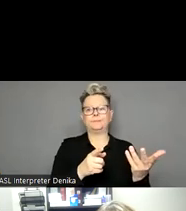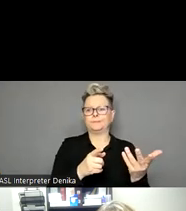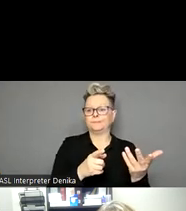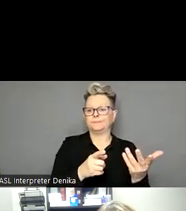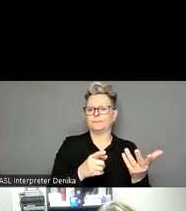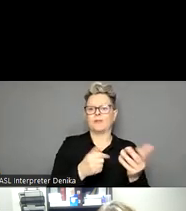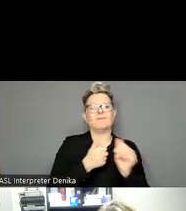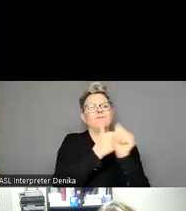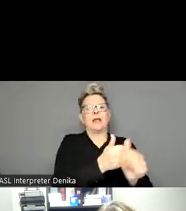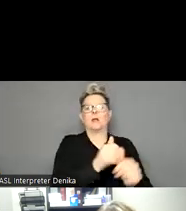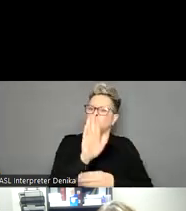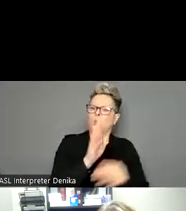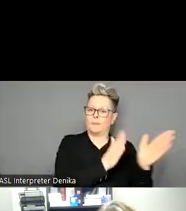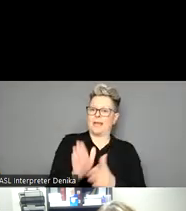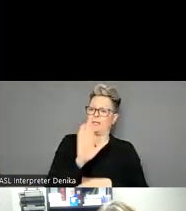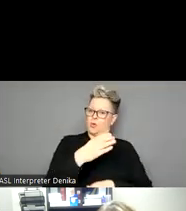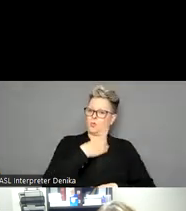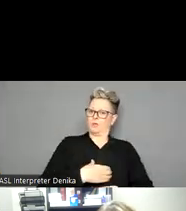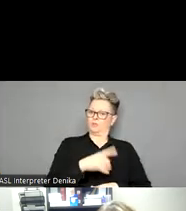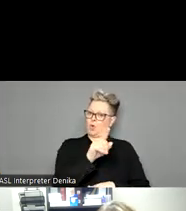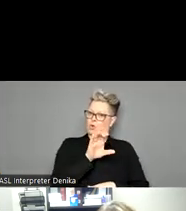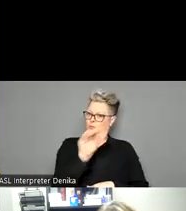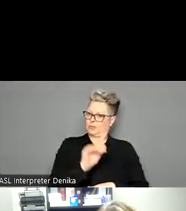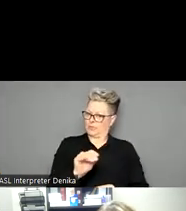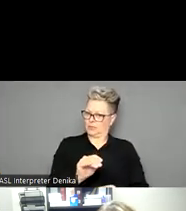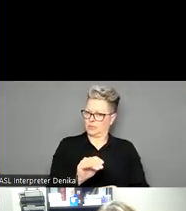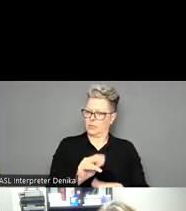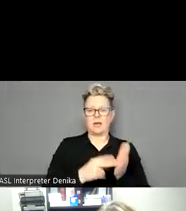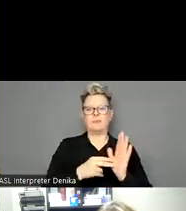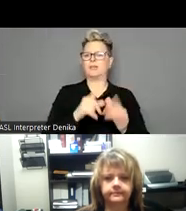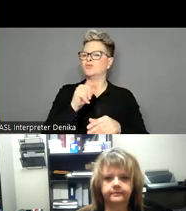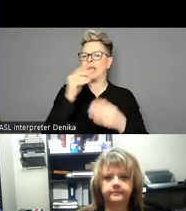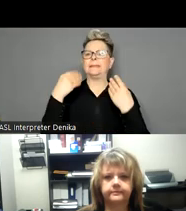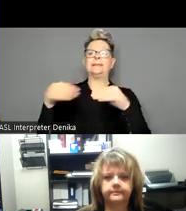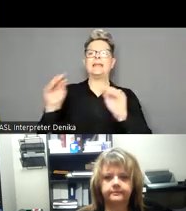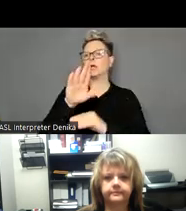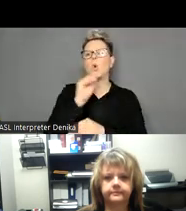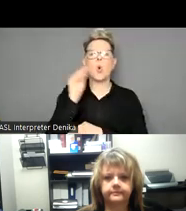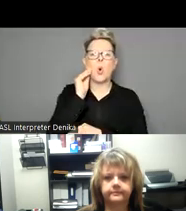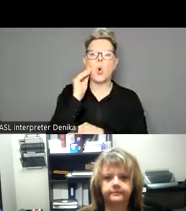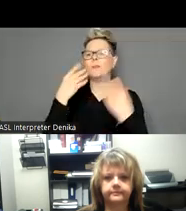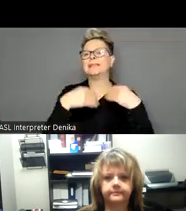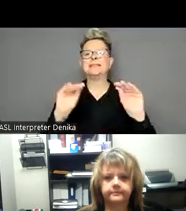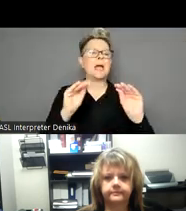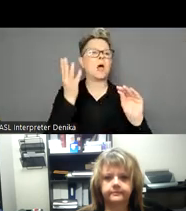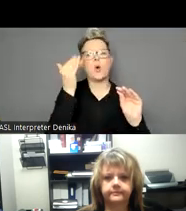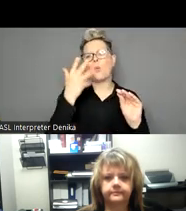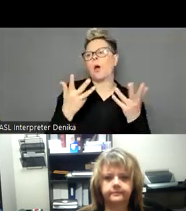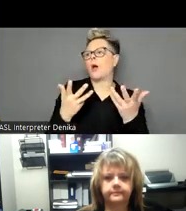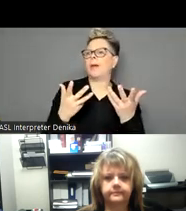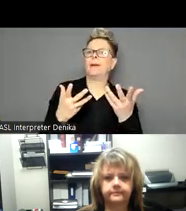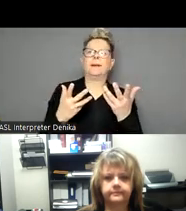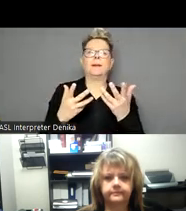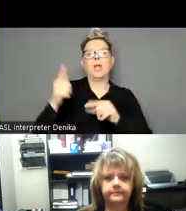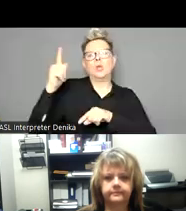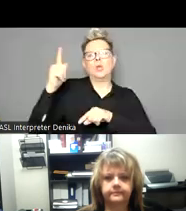wishes. So they shouldn't, for example, just sell your home really quickly or lower than market value just to save on insurance or